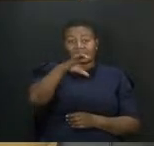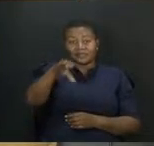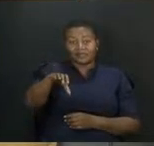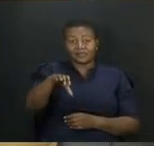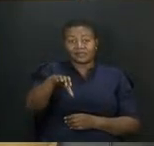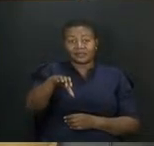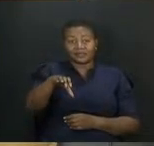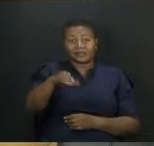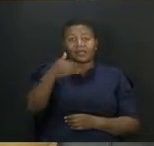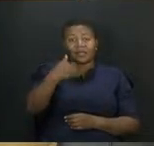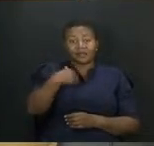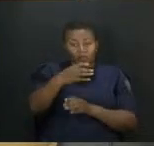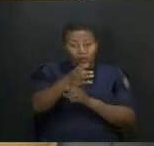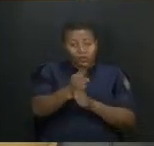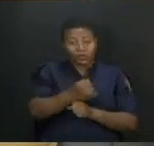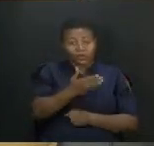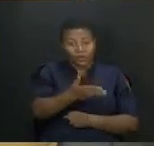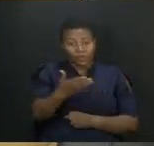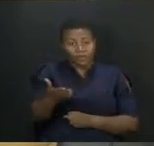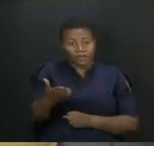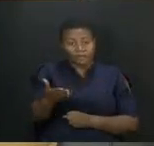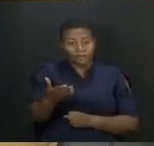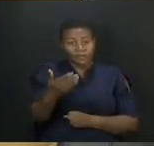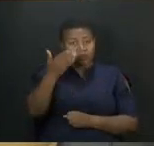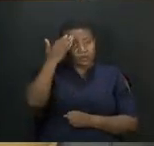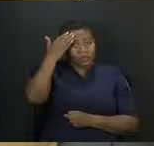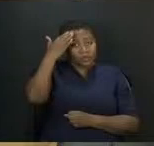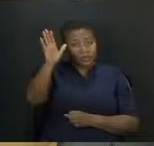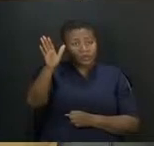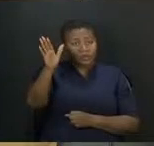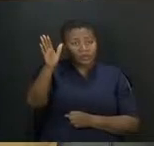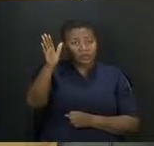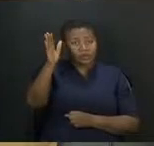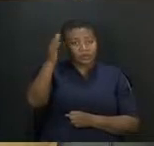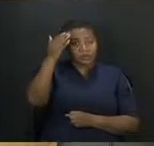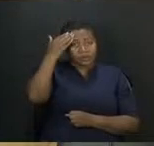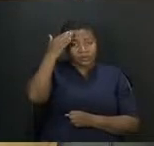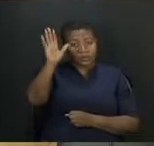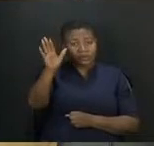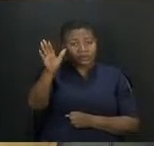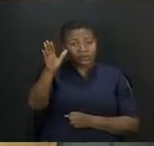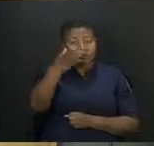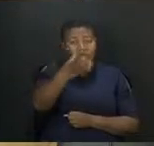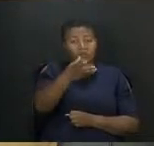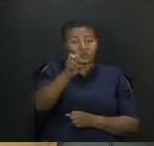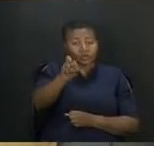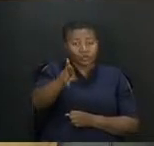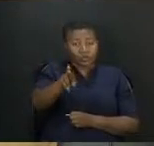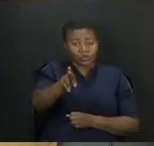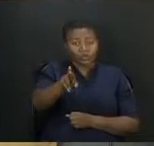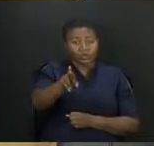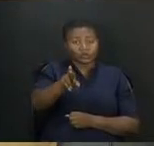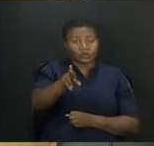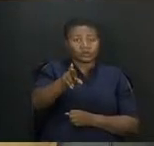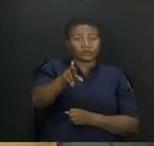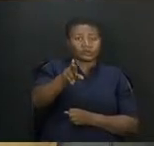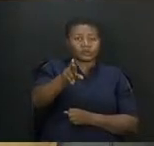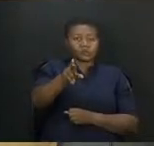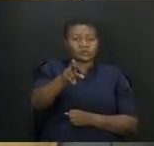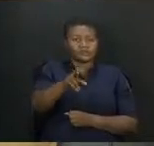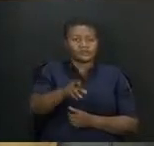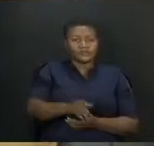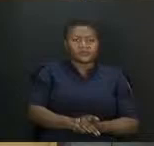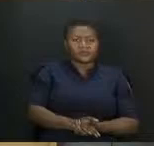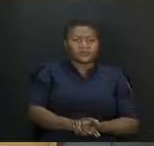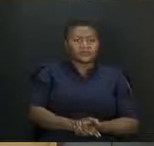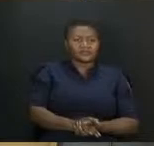given things. So I don't know why things. That's what I'm saying. We're talking about central region here, and we are under one directorate. So